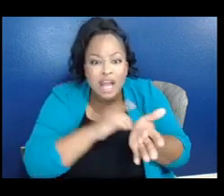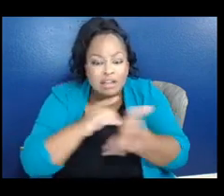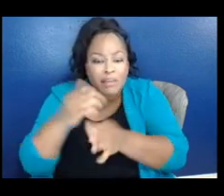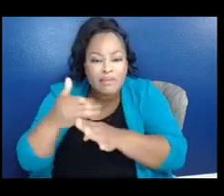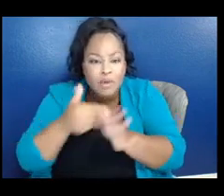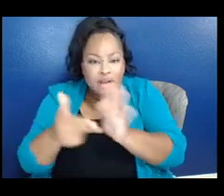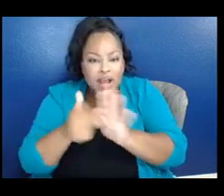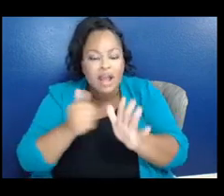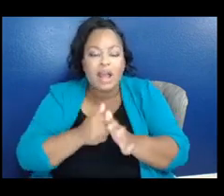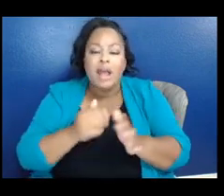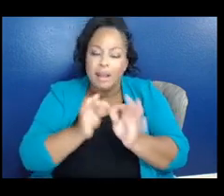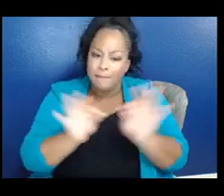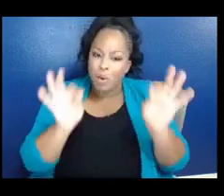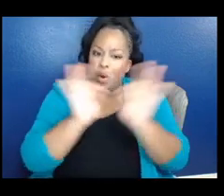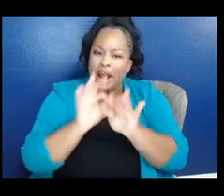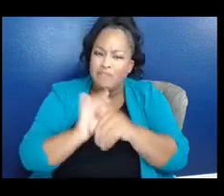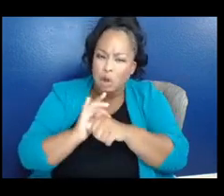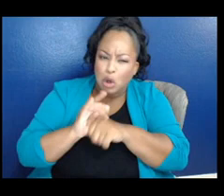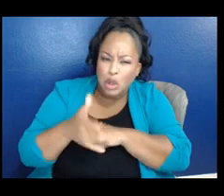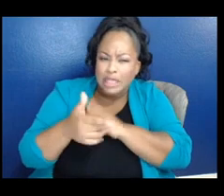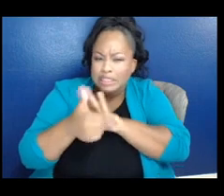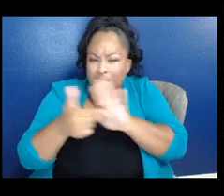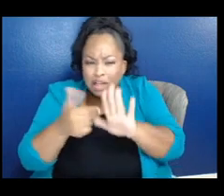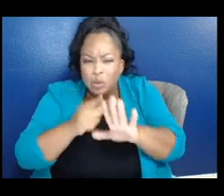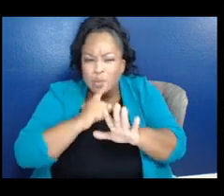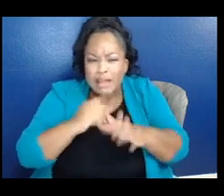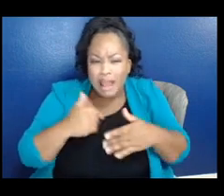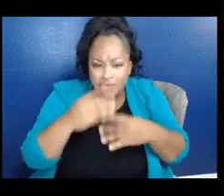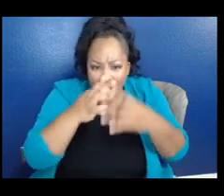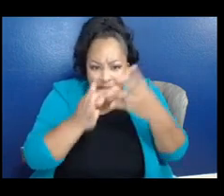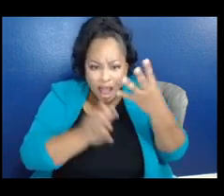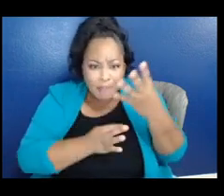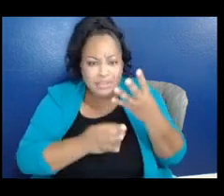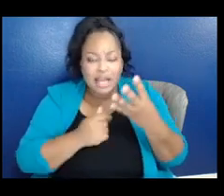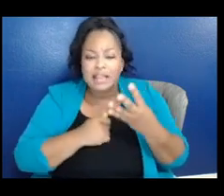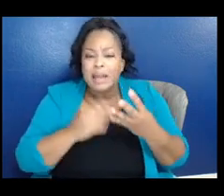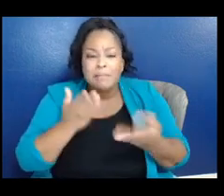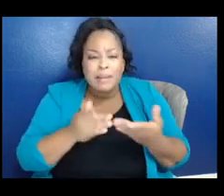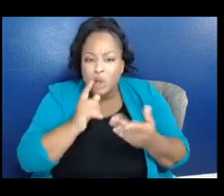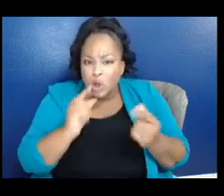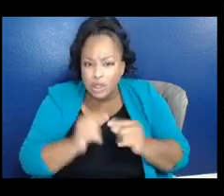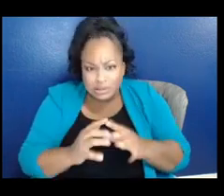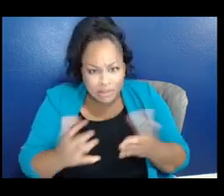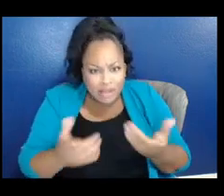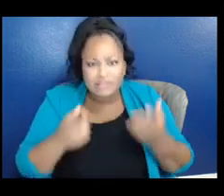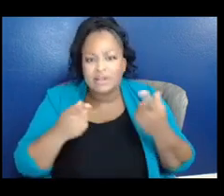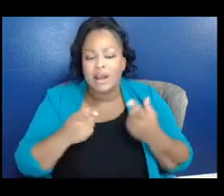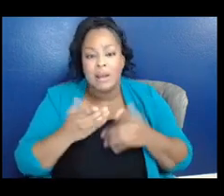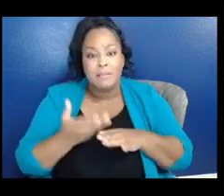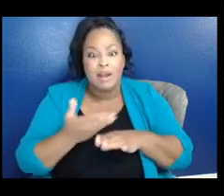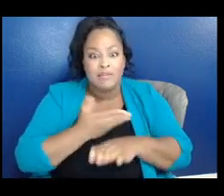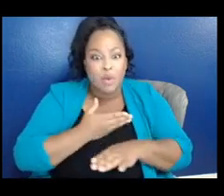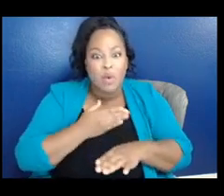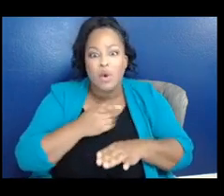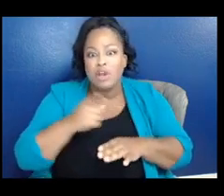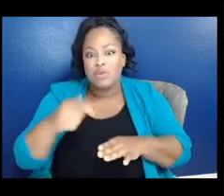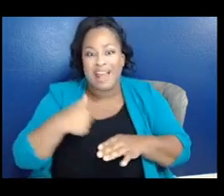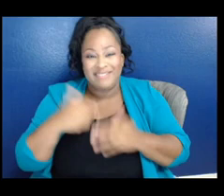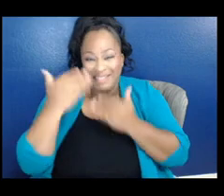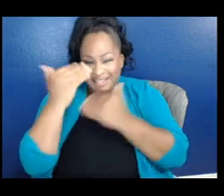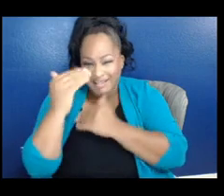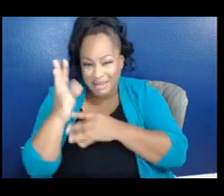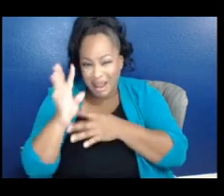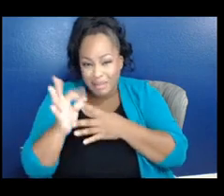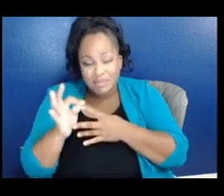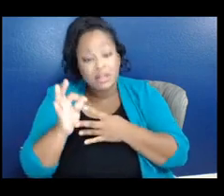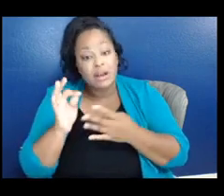of the problem in getting that earlier diagnosis and really getting options to you that could be minimally invasive before you have to be given